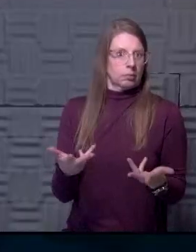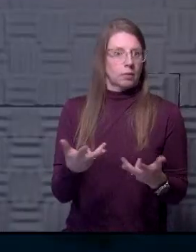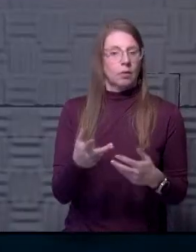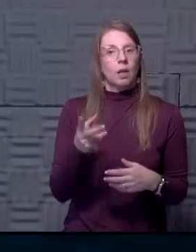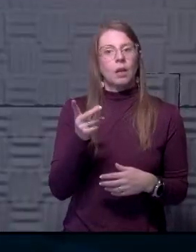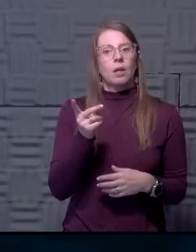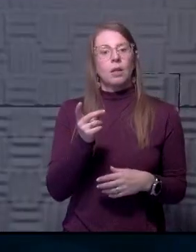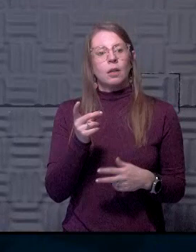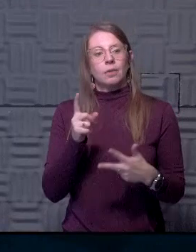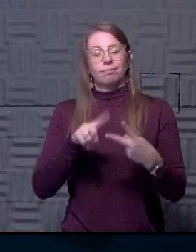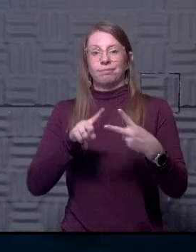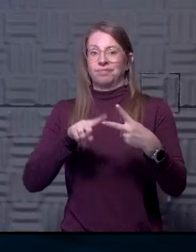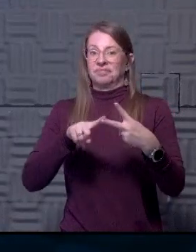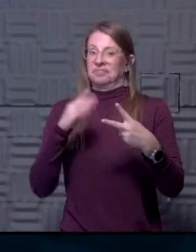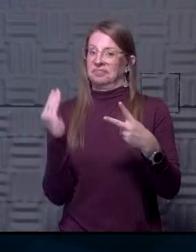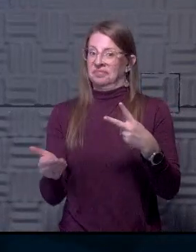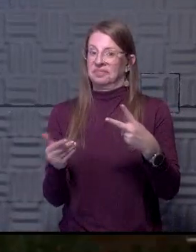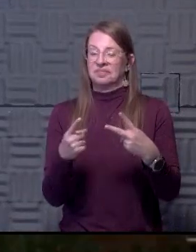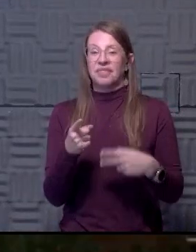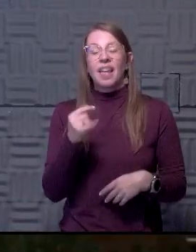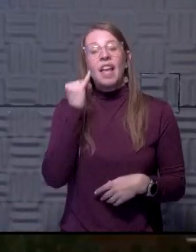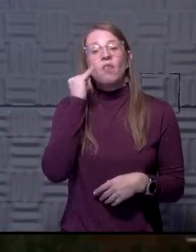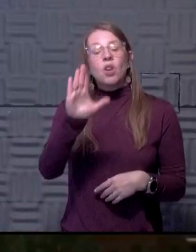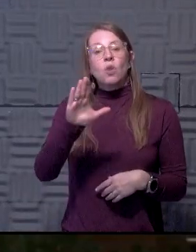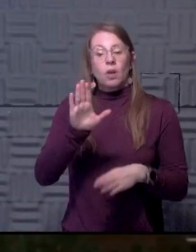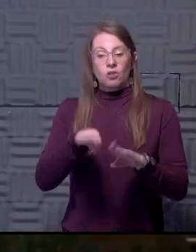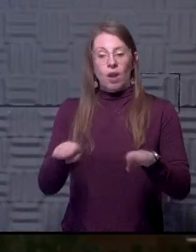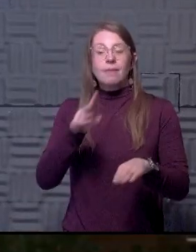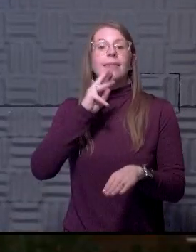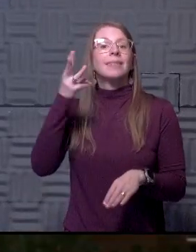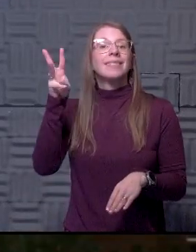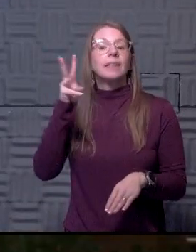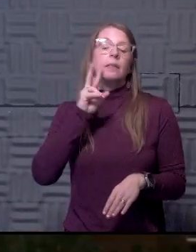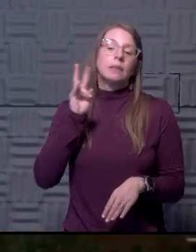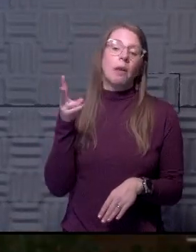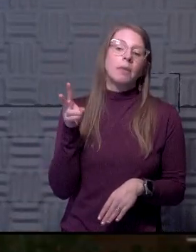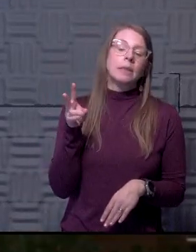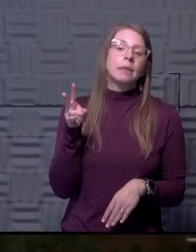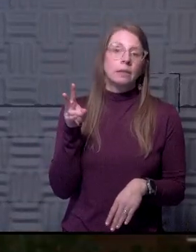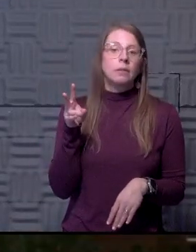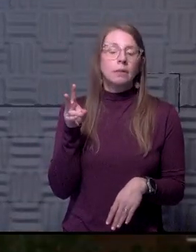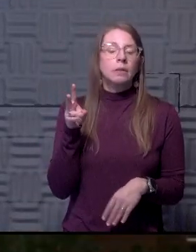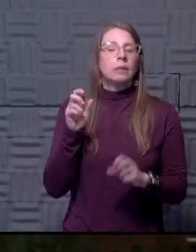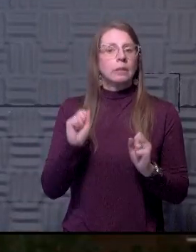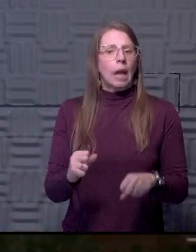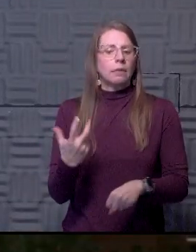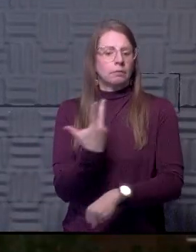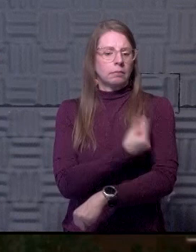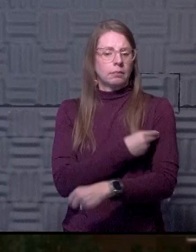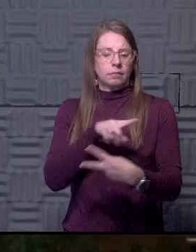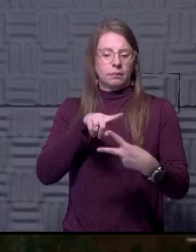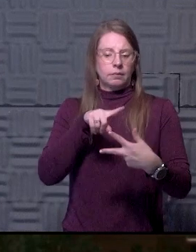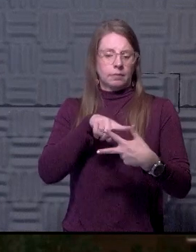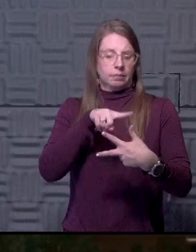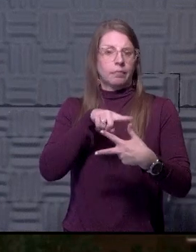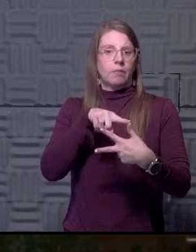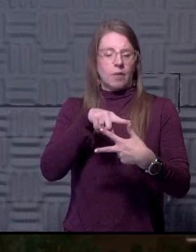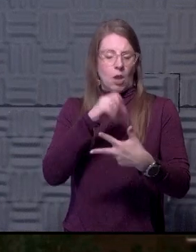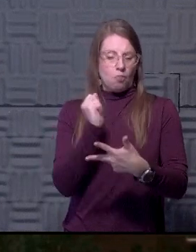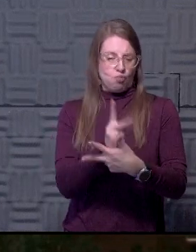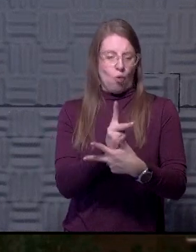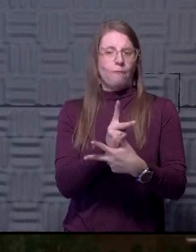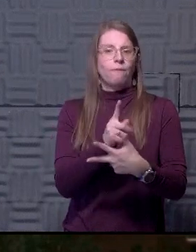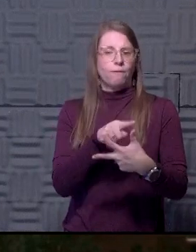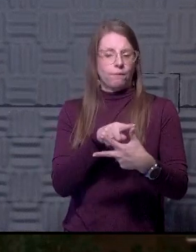on that. Batter up. So if your child is 16 or 17 years of age, they can get the Pfizer vaccine. It has been approved down to